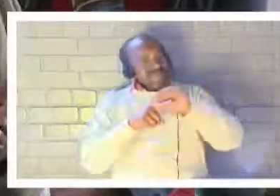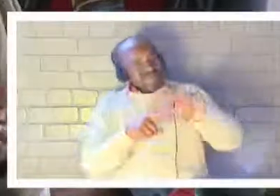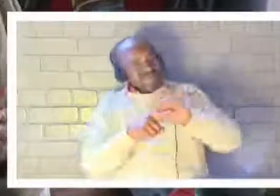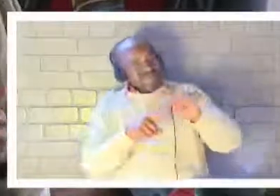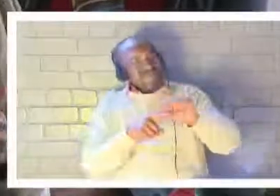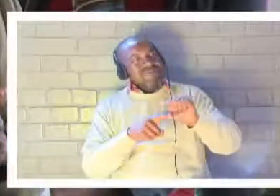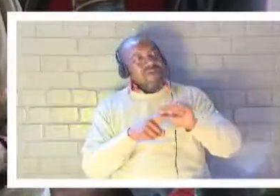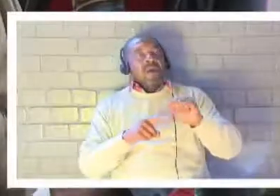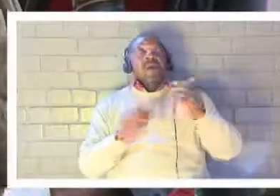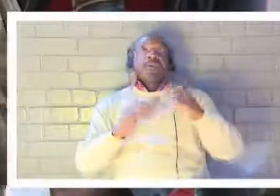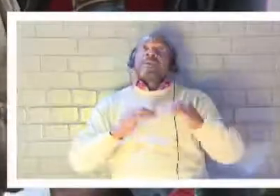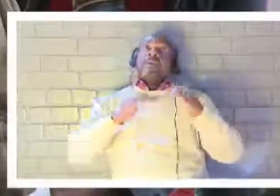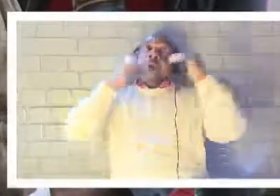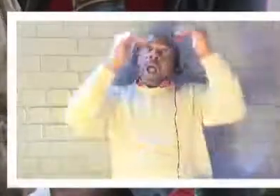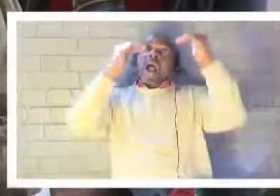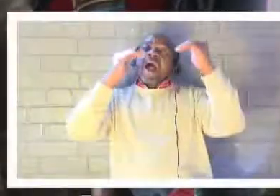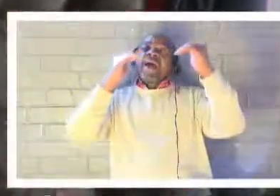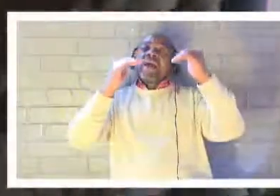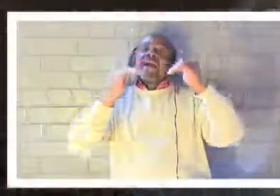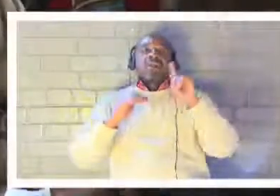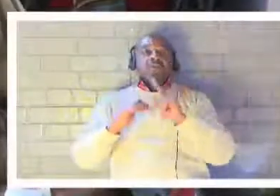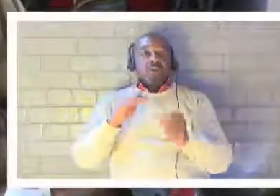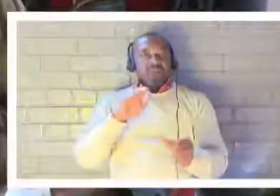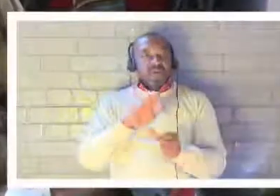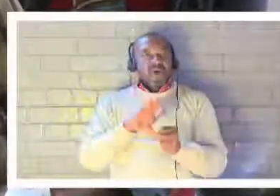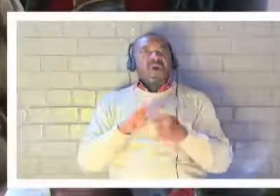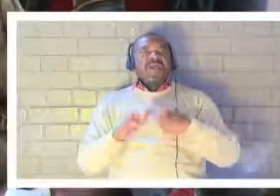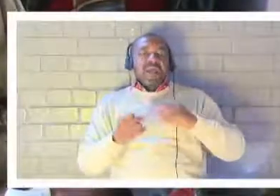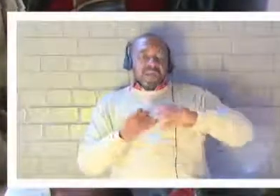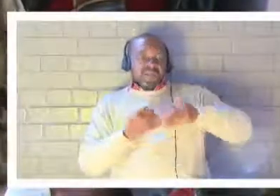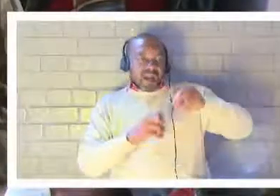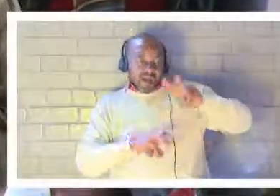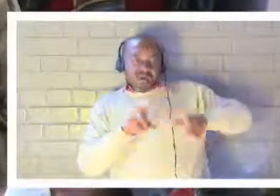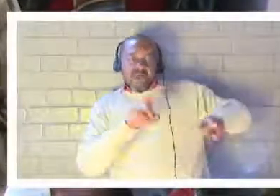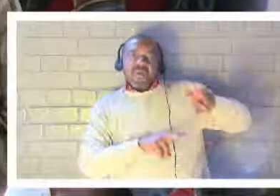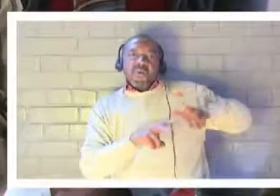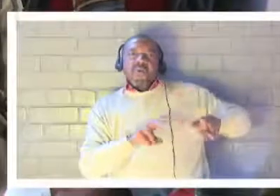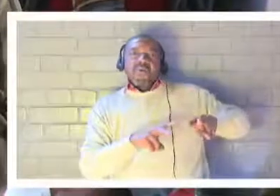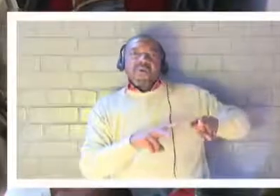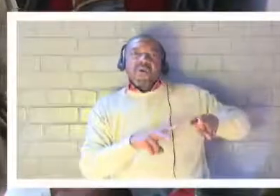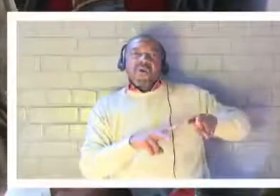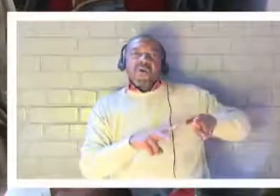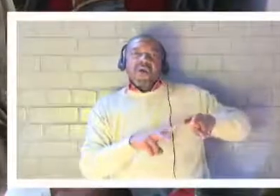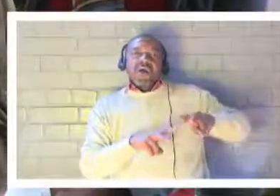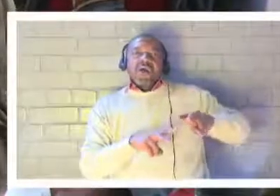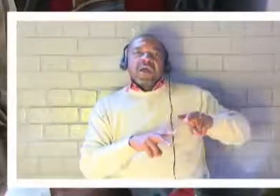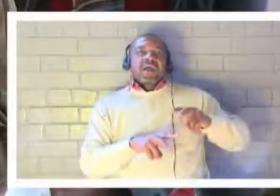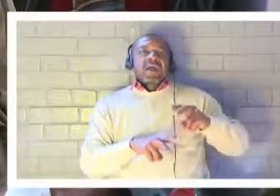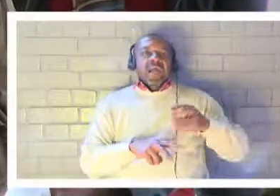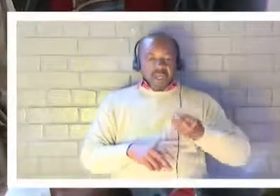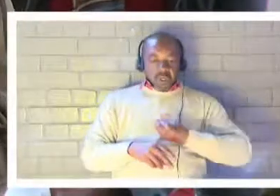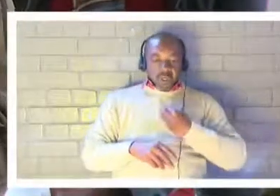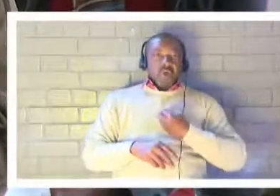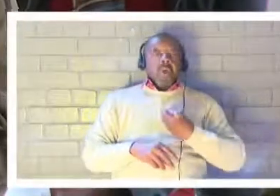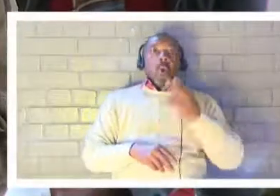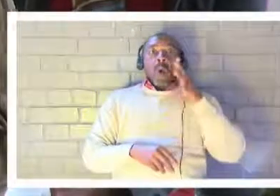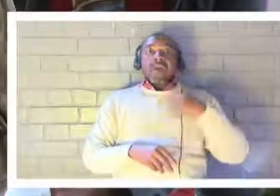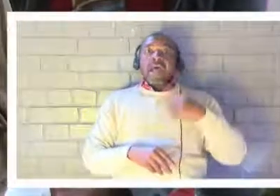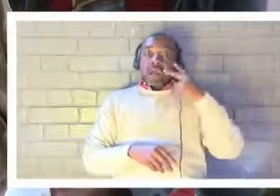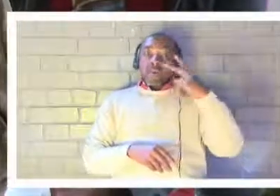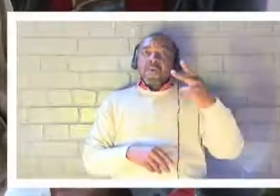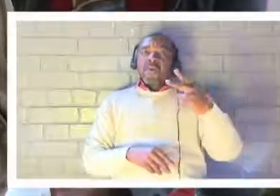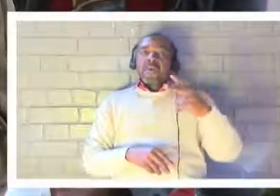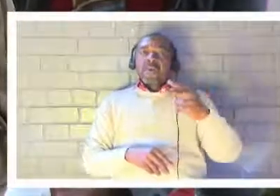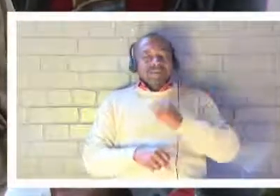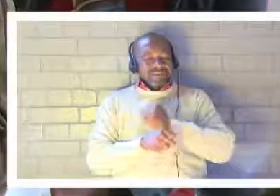and higher institutions. That's the most important thing that I am looking at as the current youth, that we are sitting at a position whereby we are